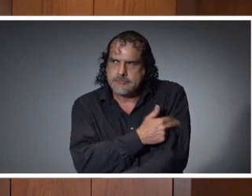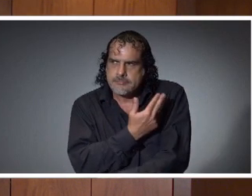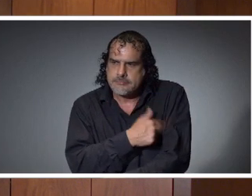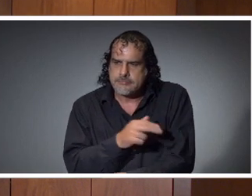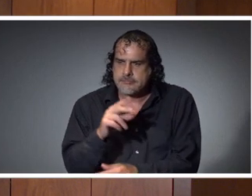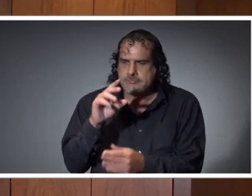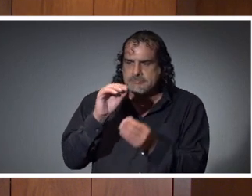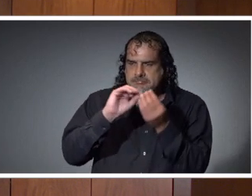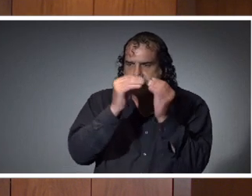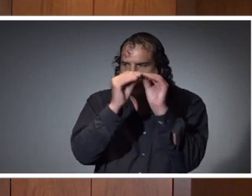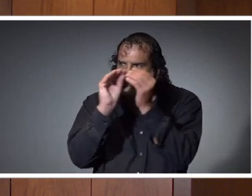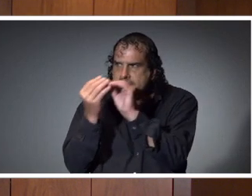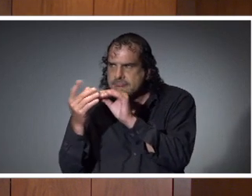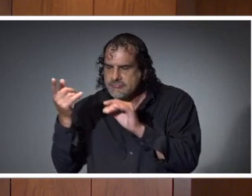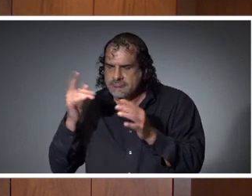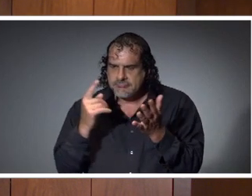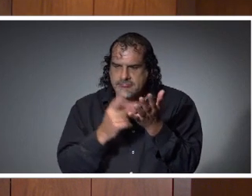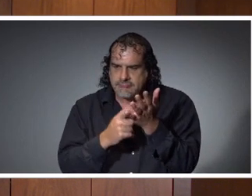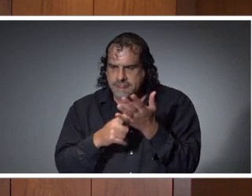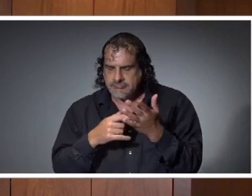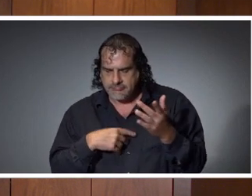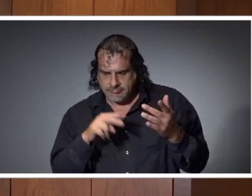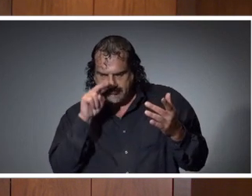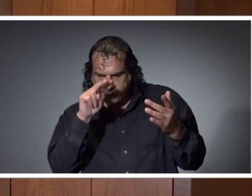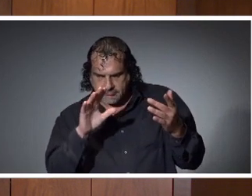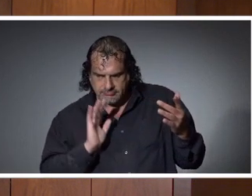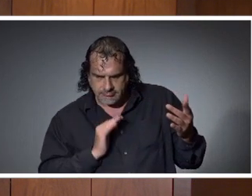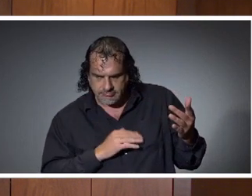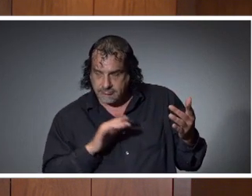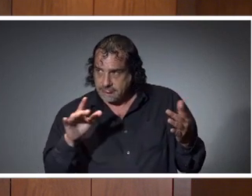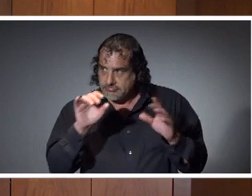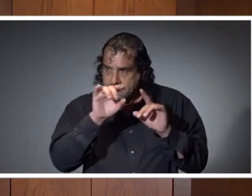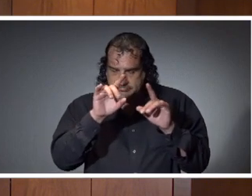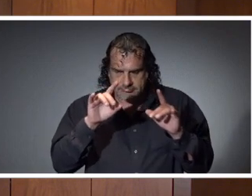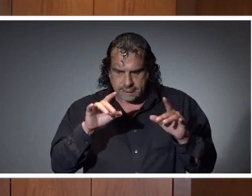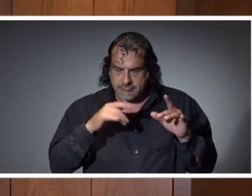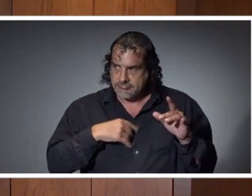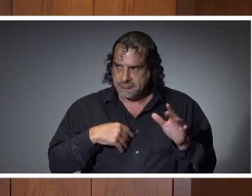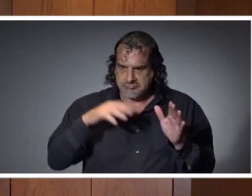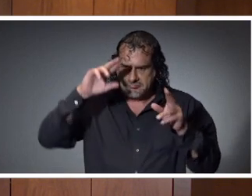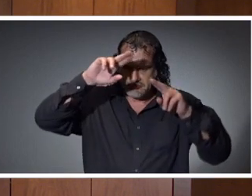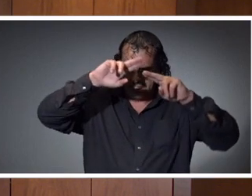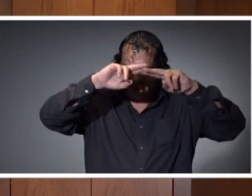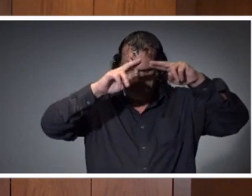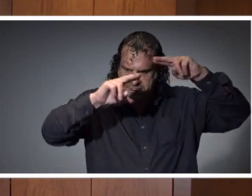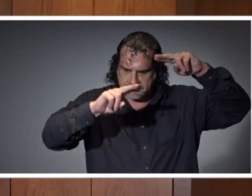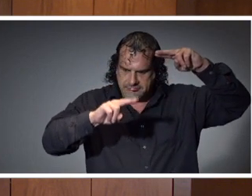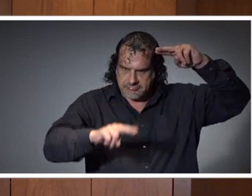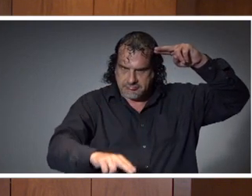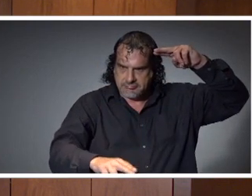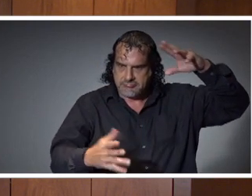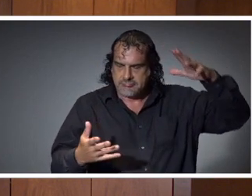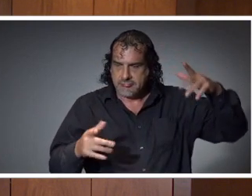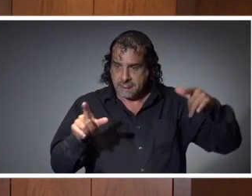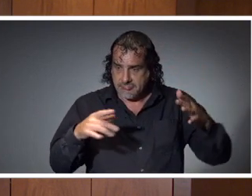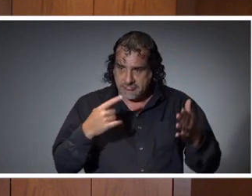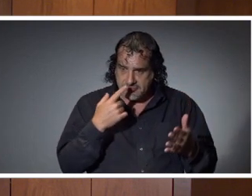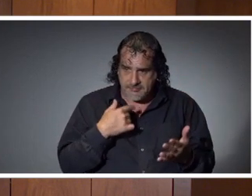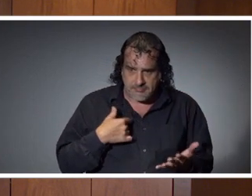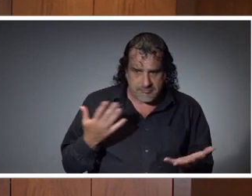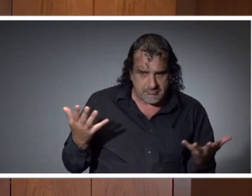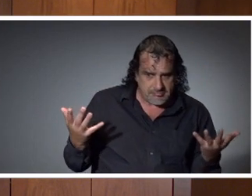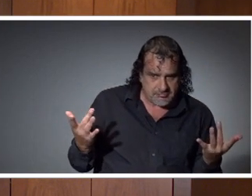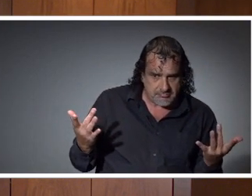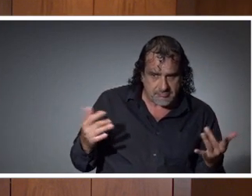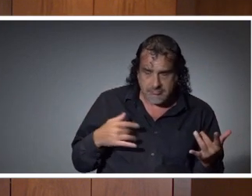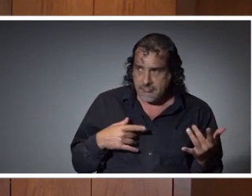maybe a few minutes ago, and like looking at the state data, it seems like there is a downward trend. Can you speak a little bit about that and where we stand